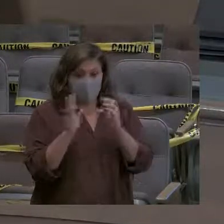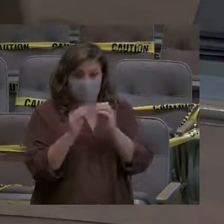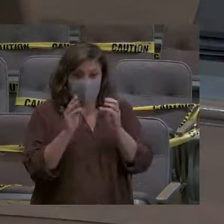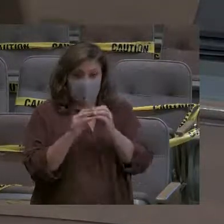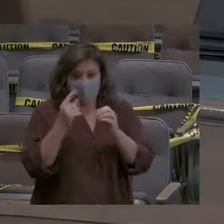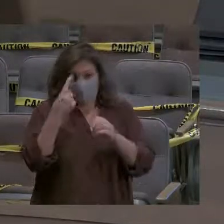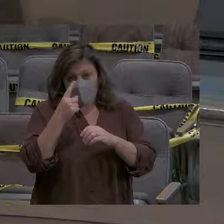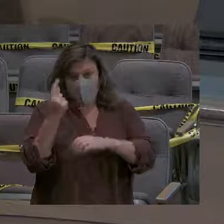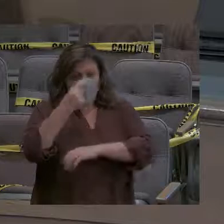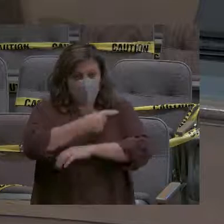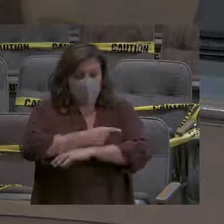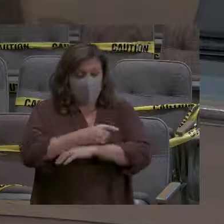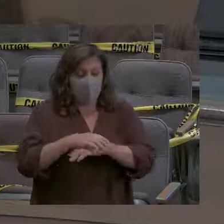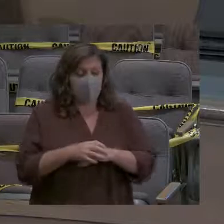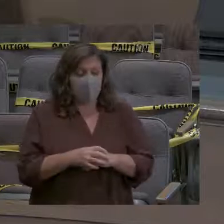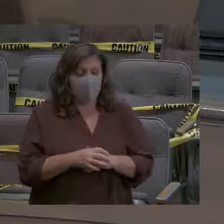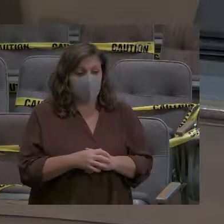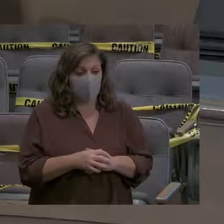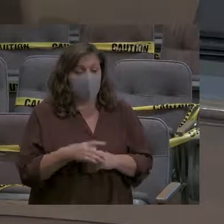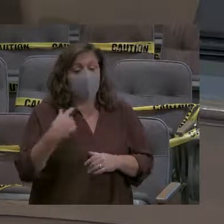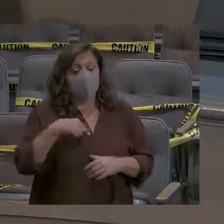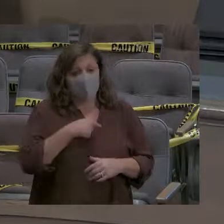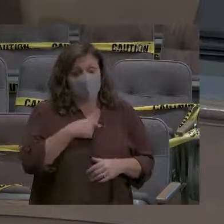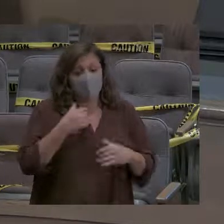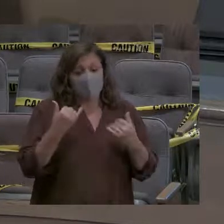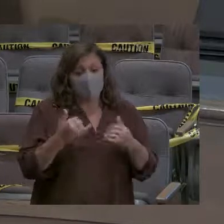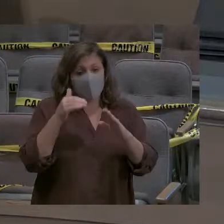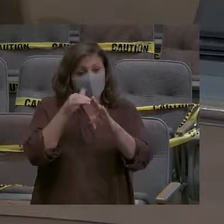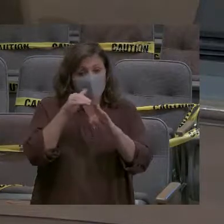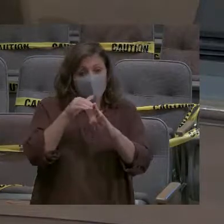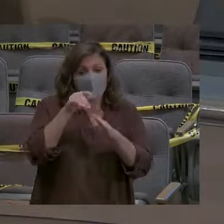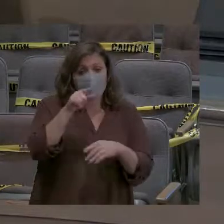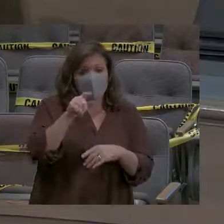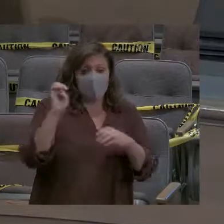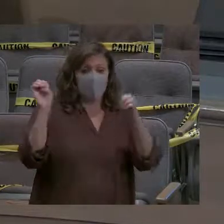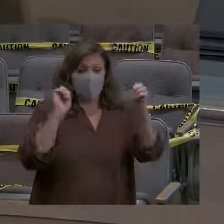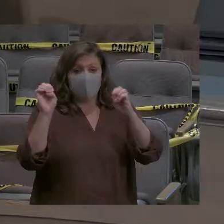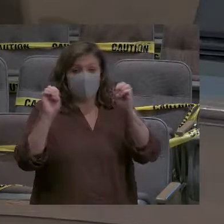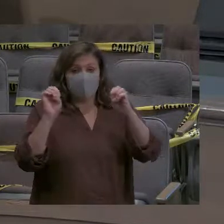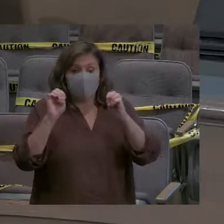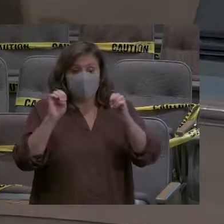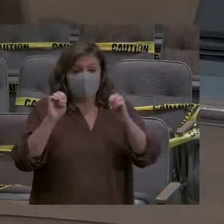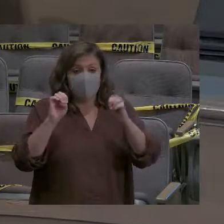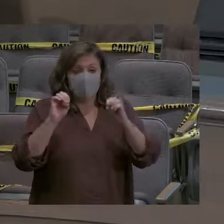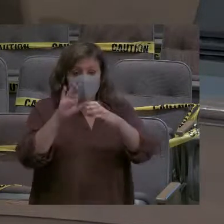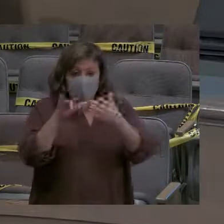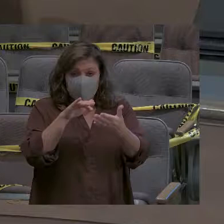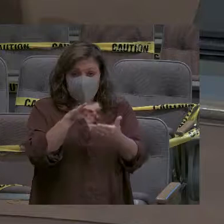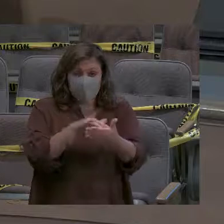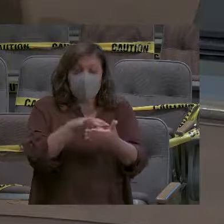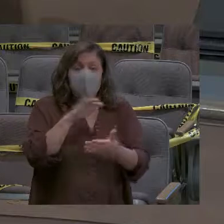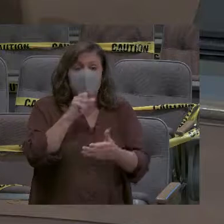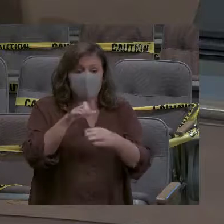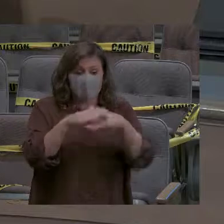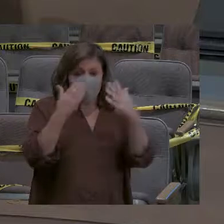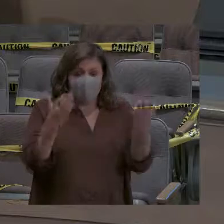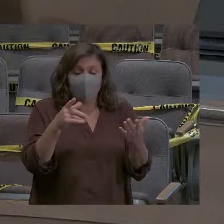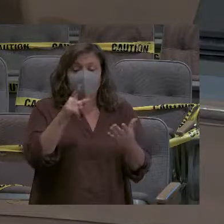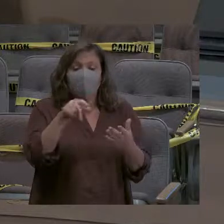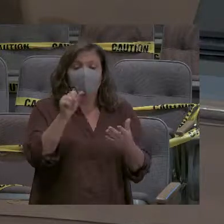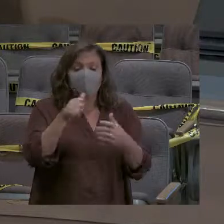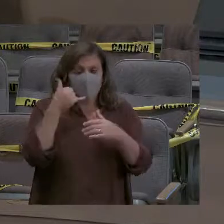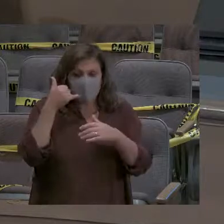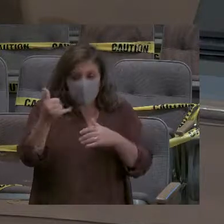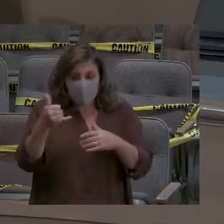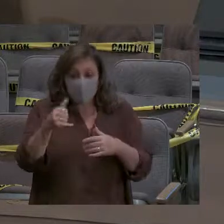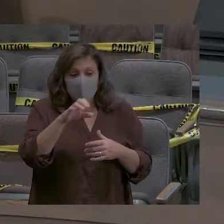for today. We will, of course, remind you that the Emergency Operations Center is open, and you may call the